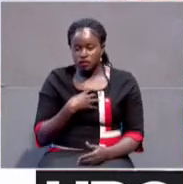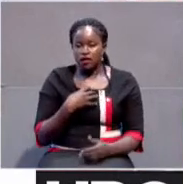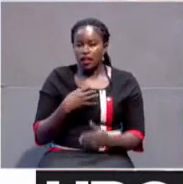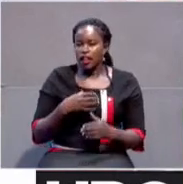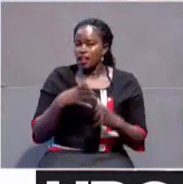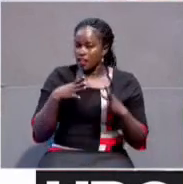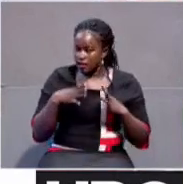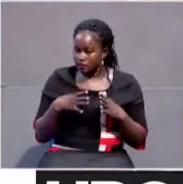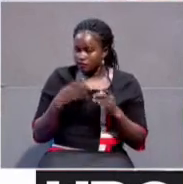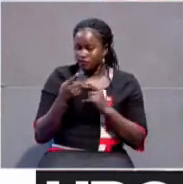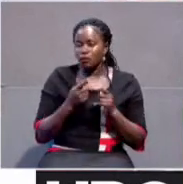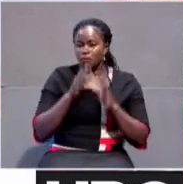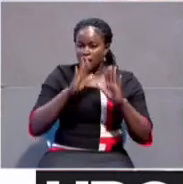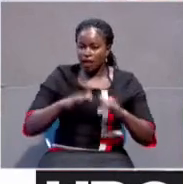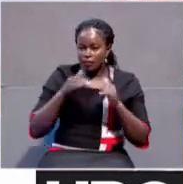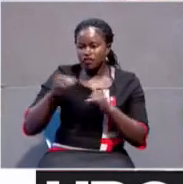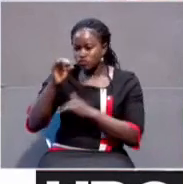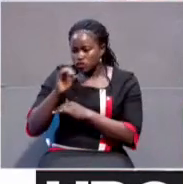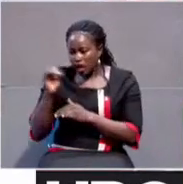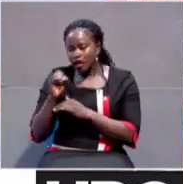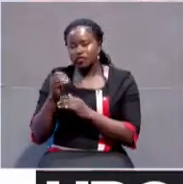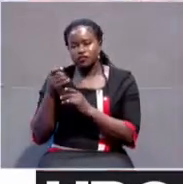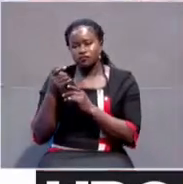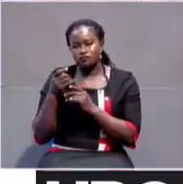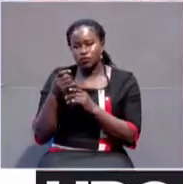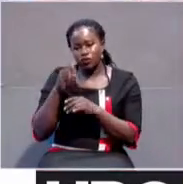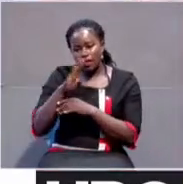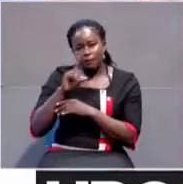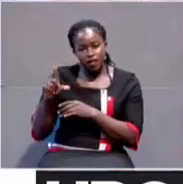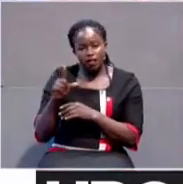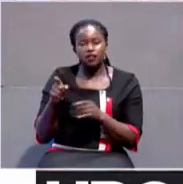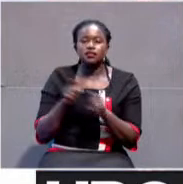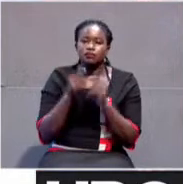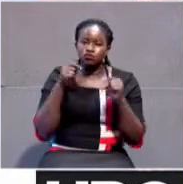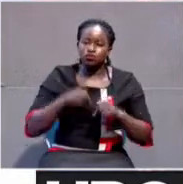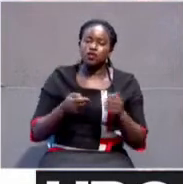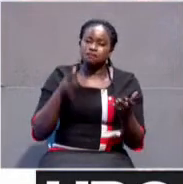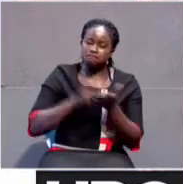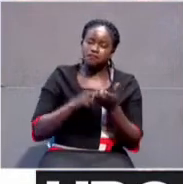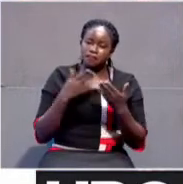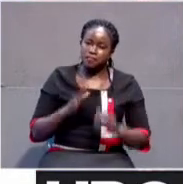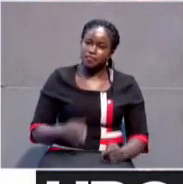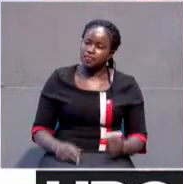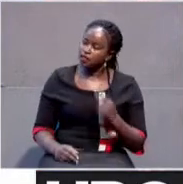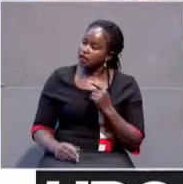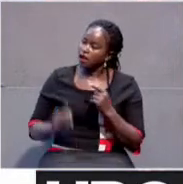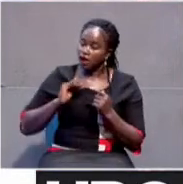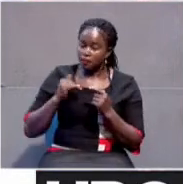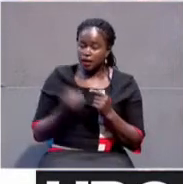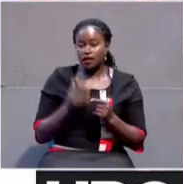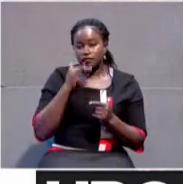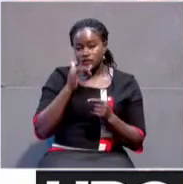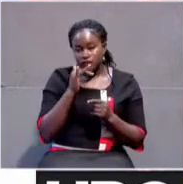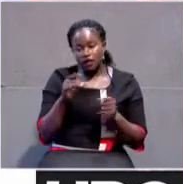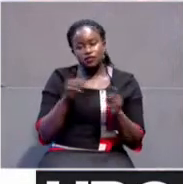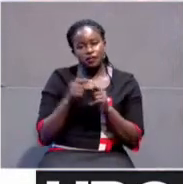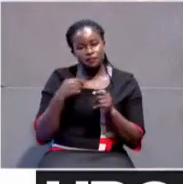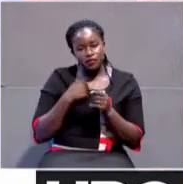bill, which has been passed. Madam Speaker, allow me also to use this opportunity to thank honorable